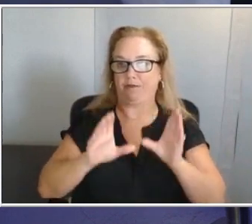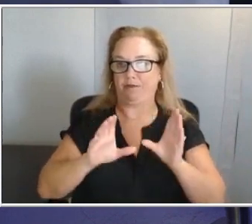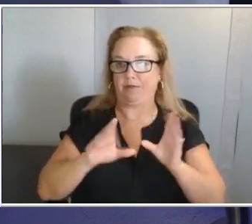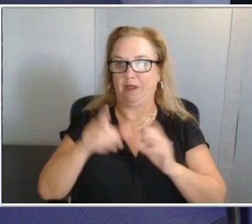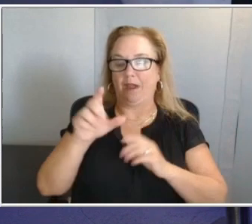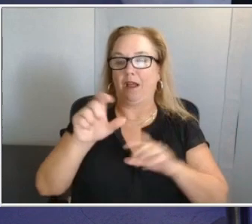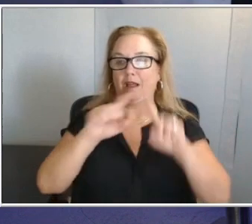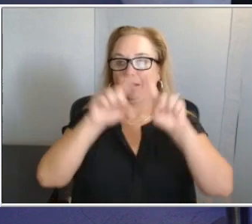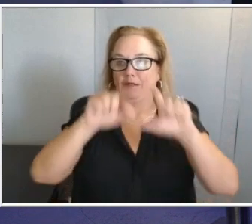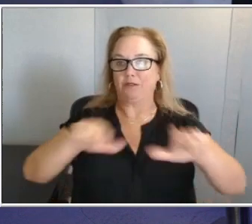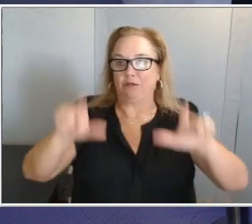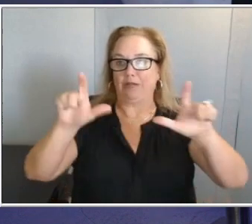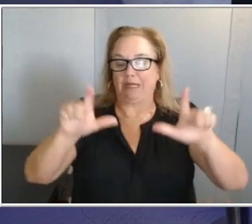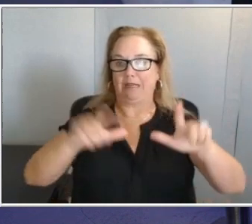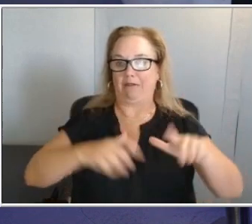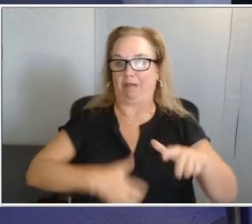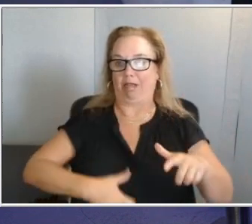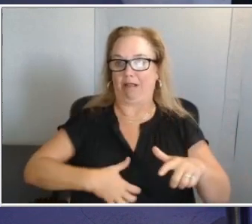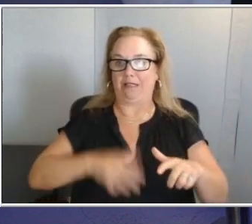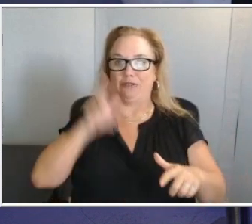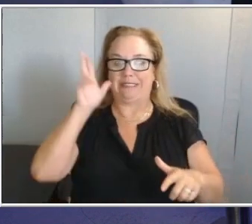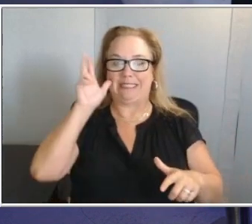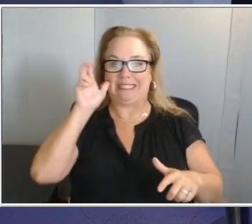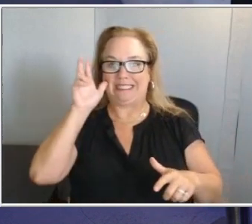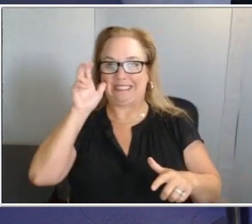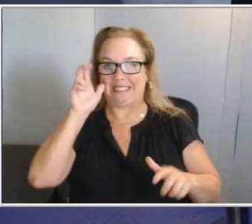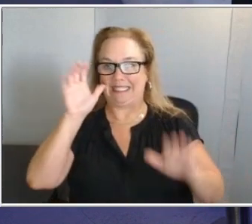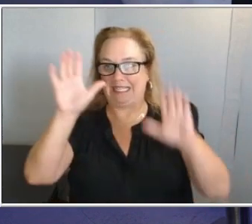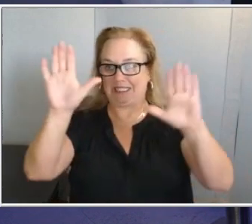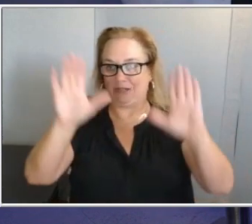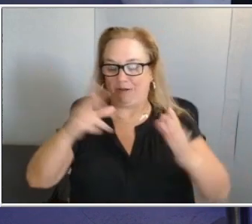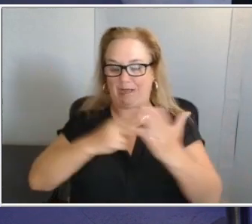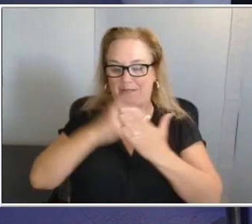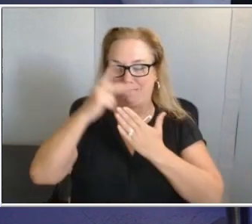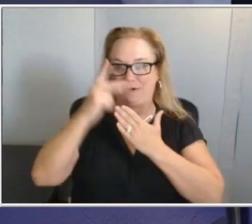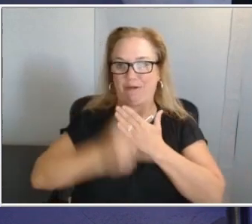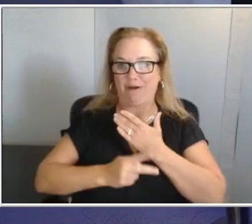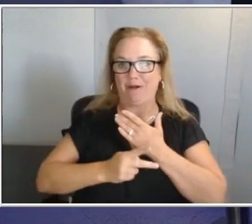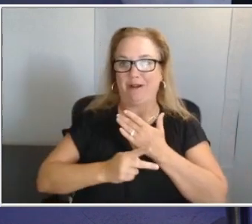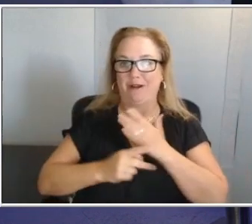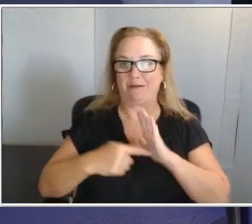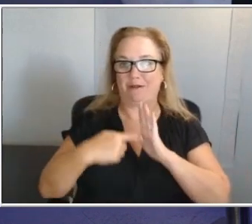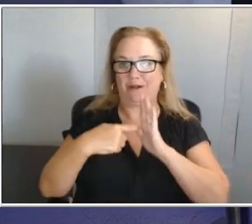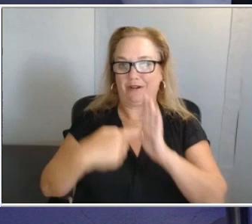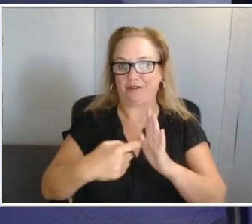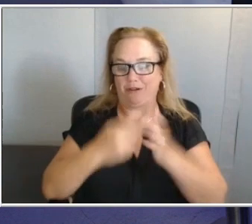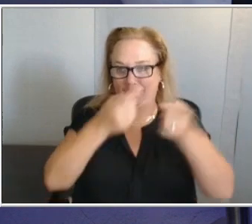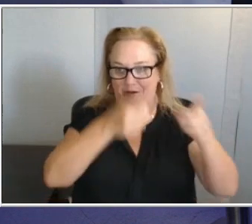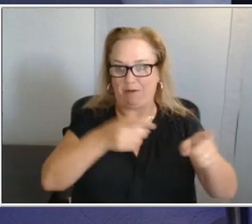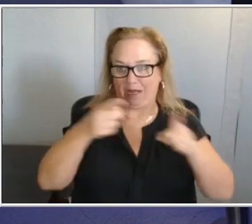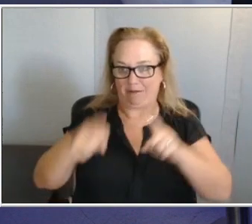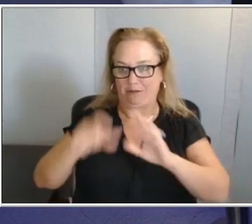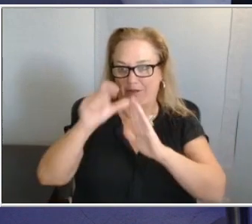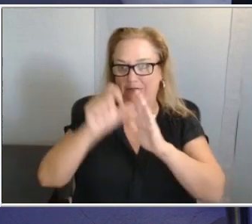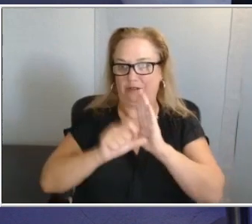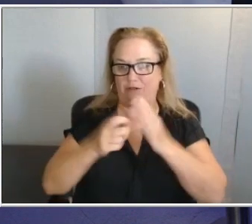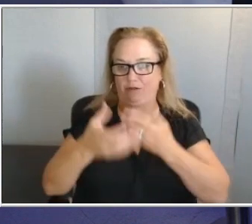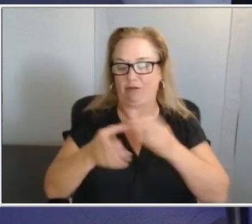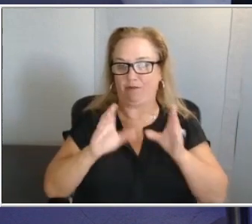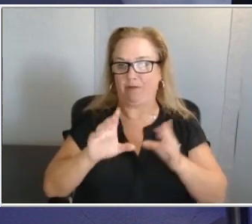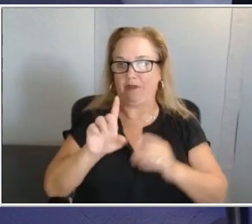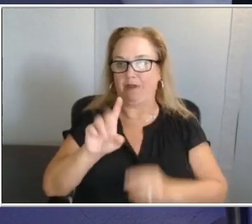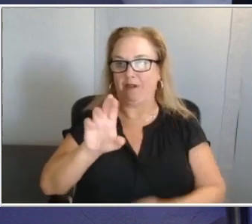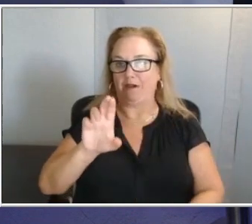screen. If you're squeamish, just listen in. It's a great program. We are going to show you what happens in the surgery room. So Dr.